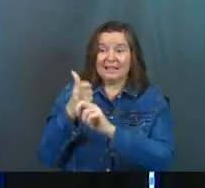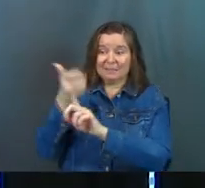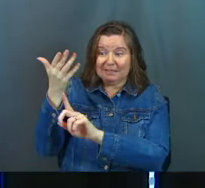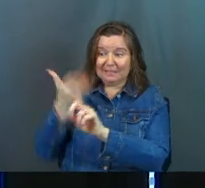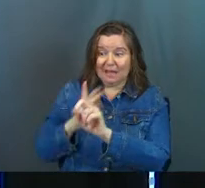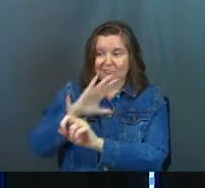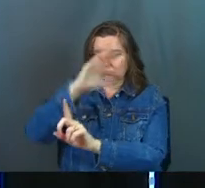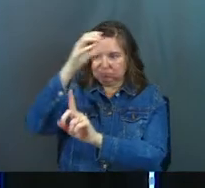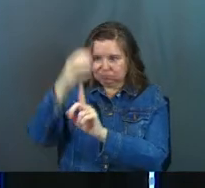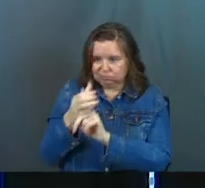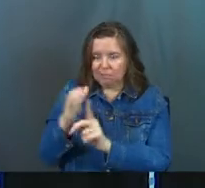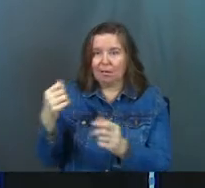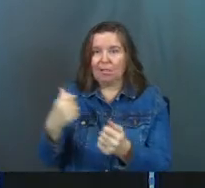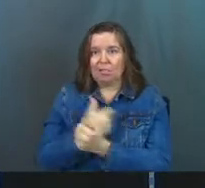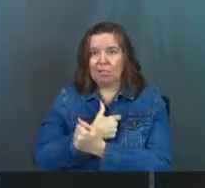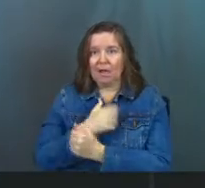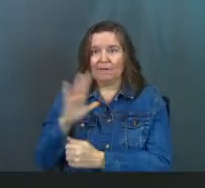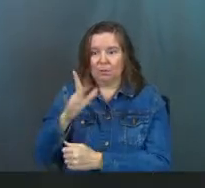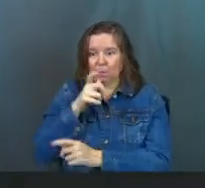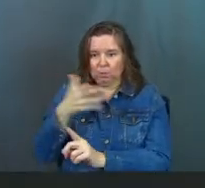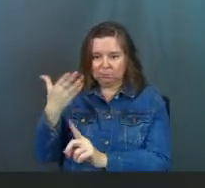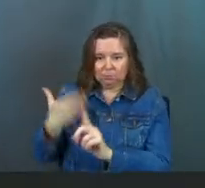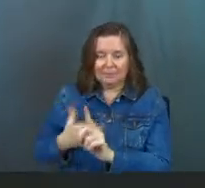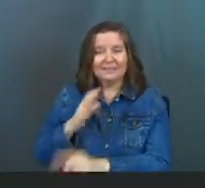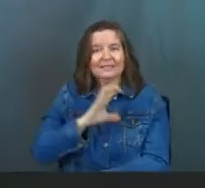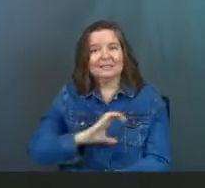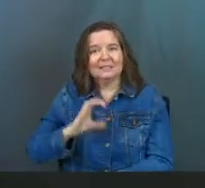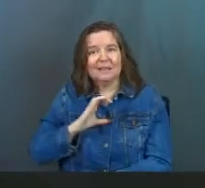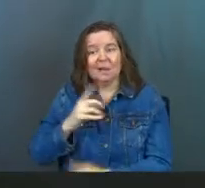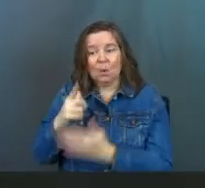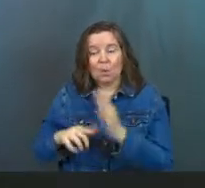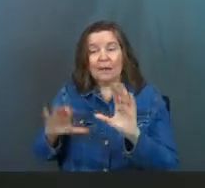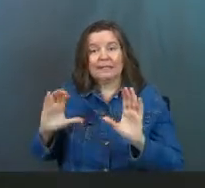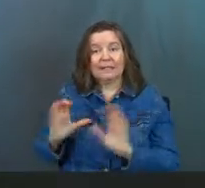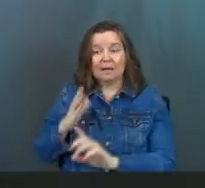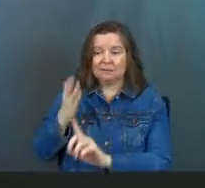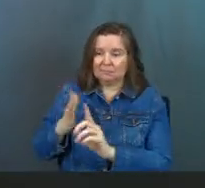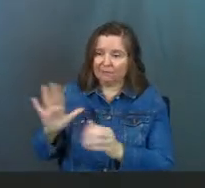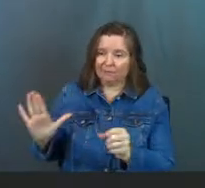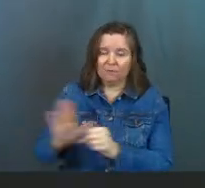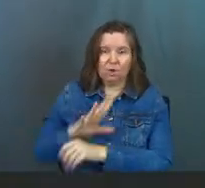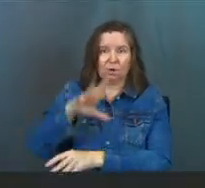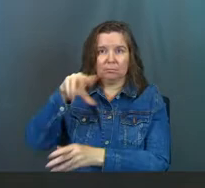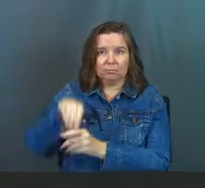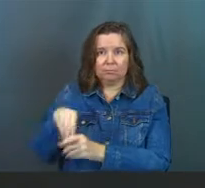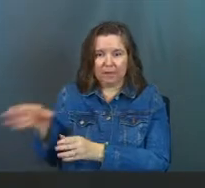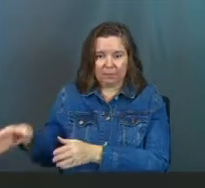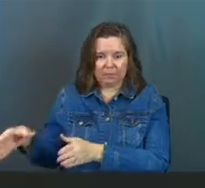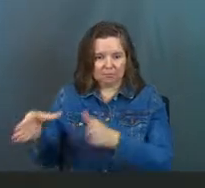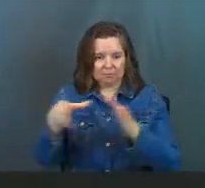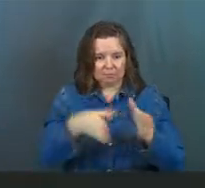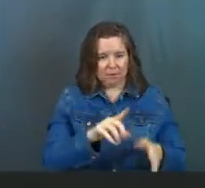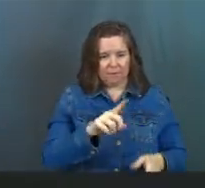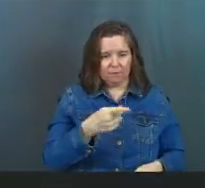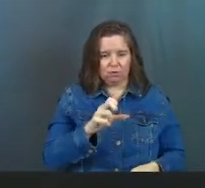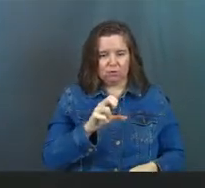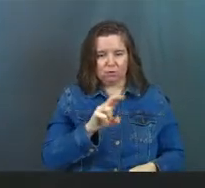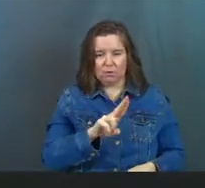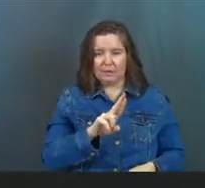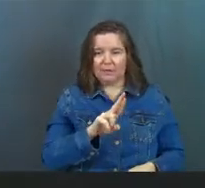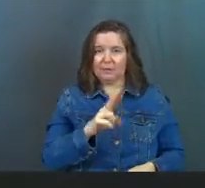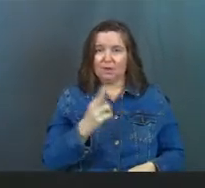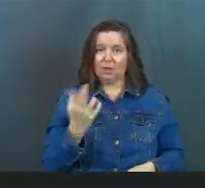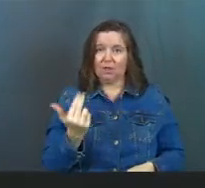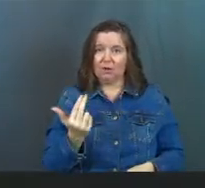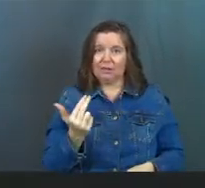Like it's his essence, it's his character, it's his nature, it's just what he does. And then you jump over here to 1 Corinthians 13, and